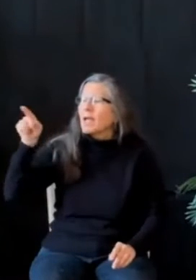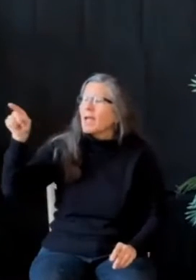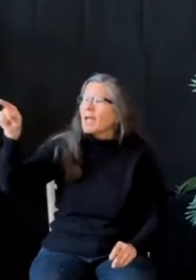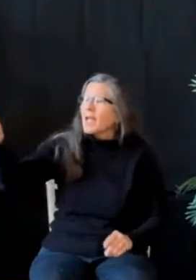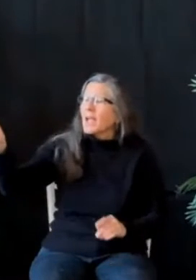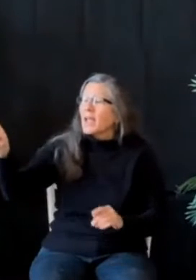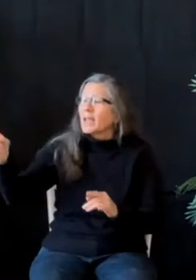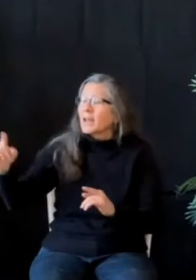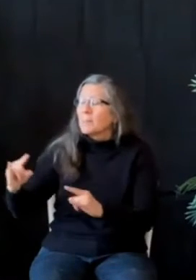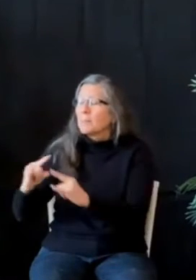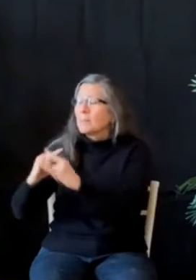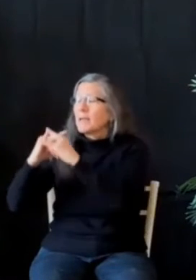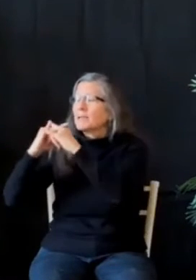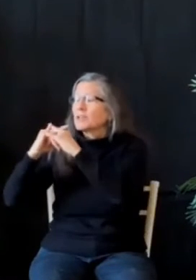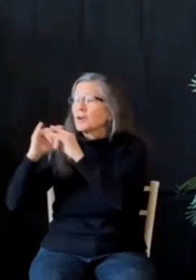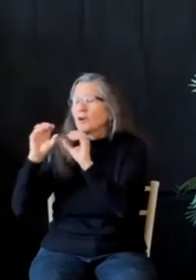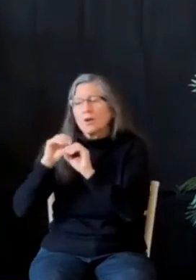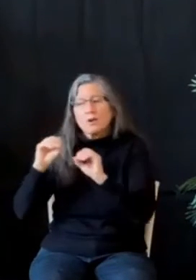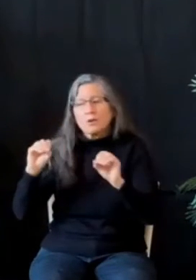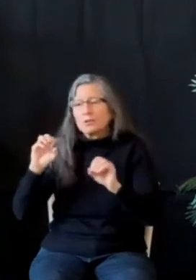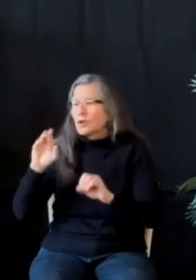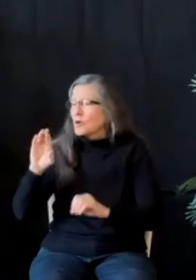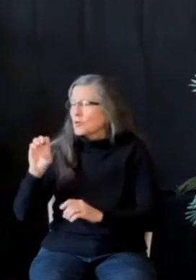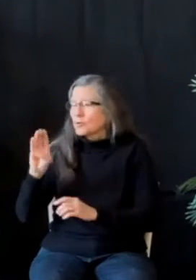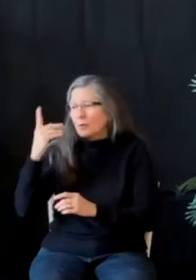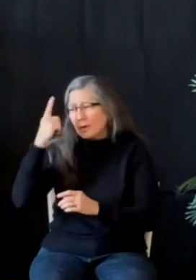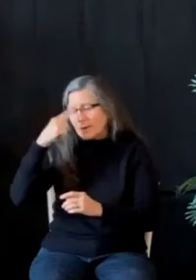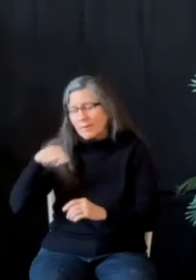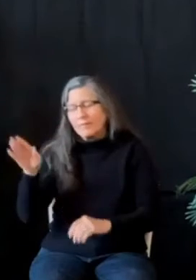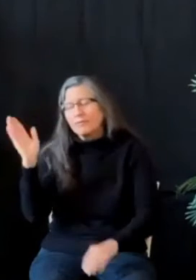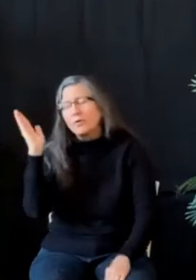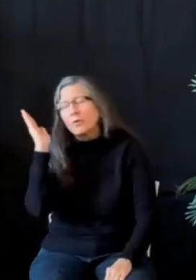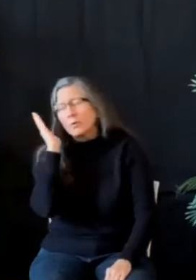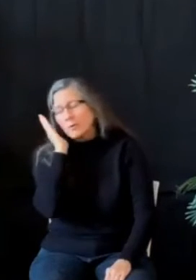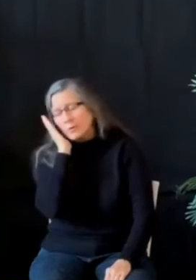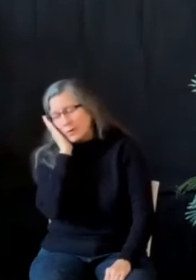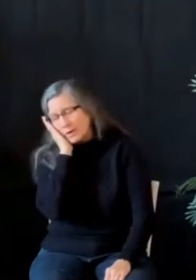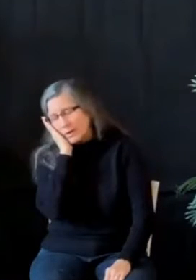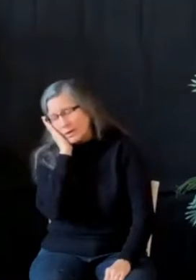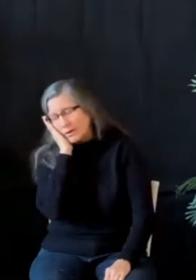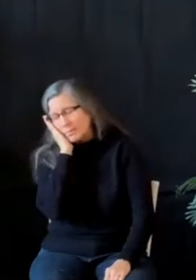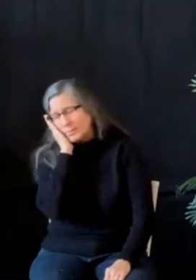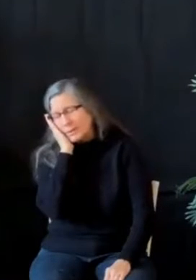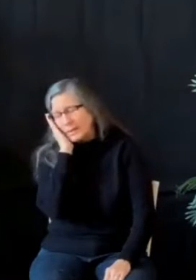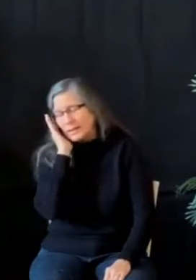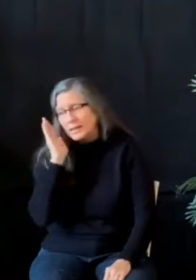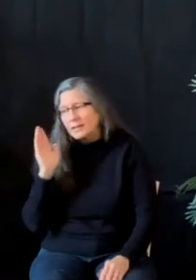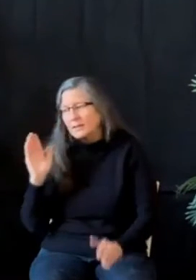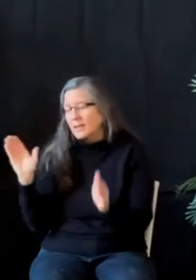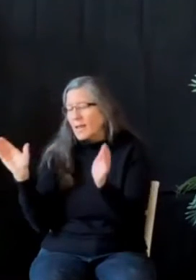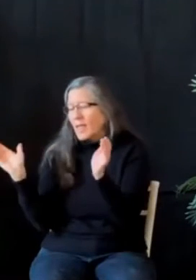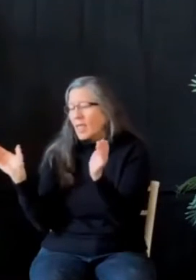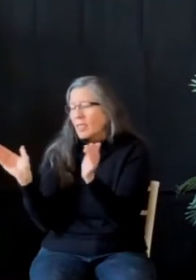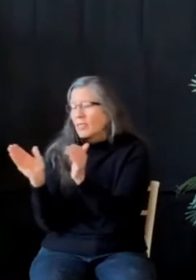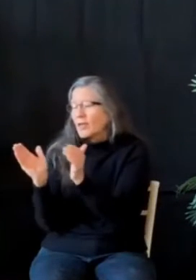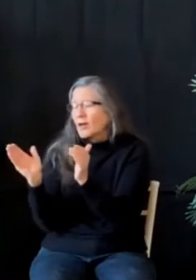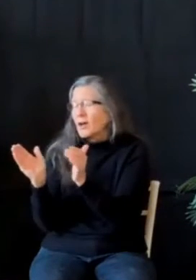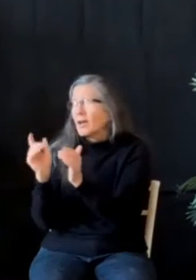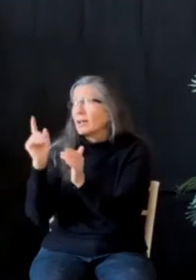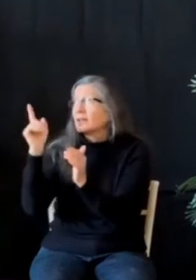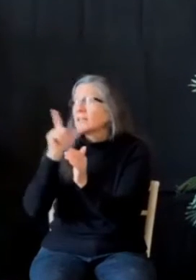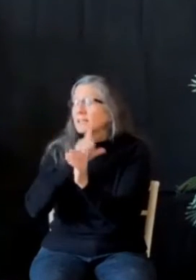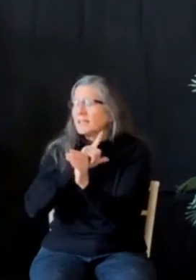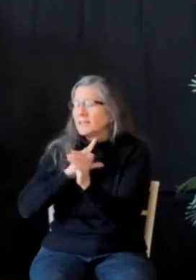Away in a manger, no crib for a bed,